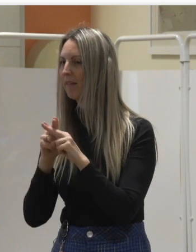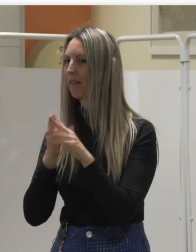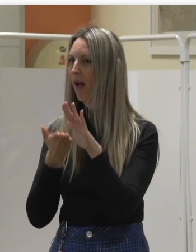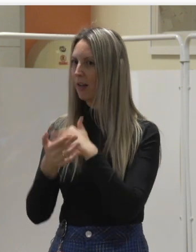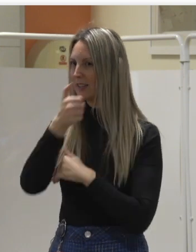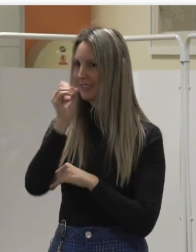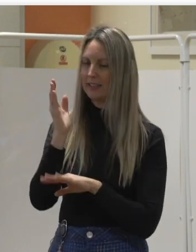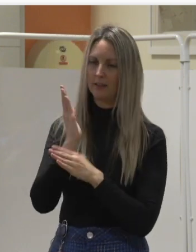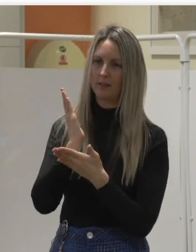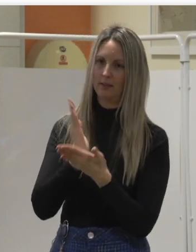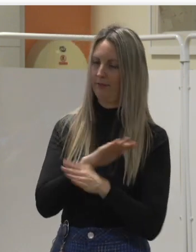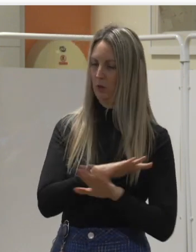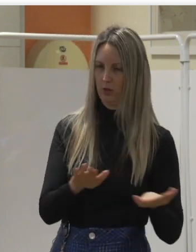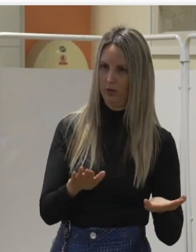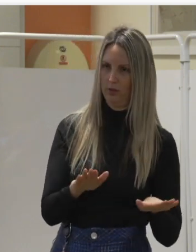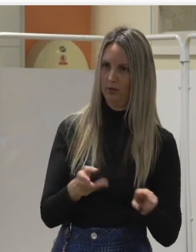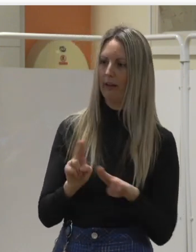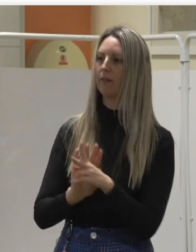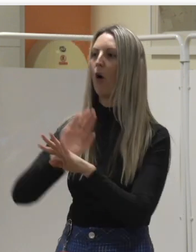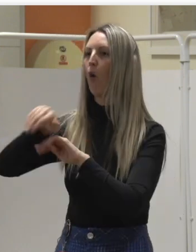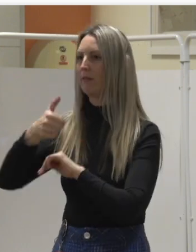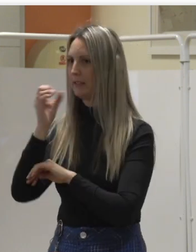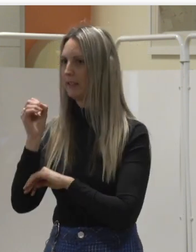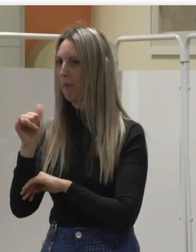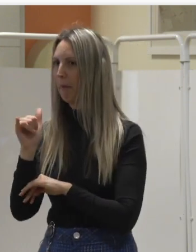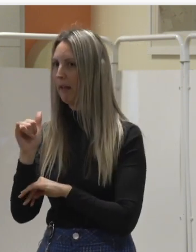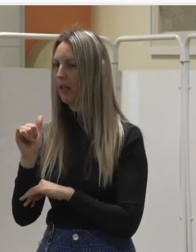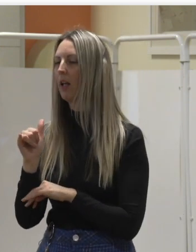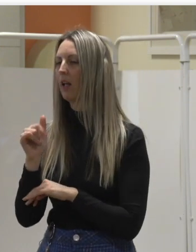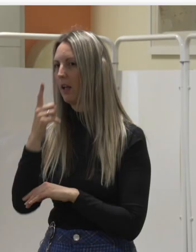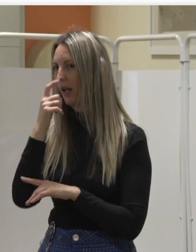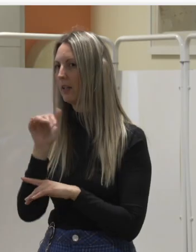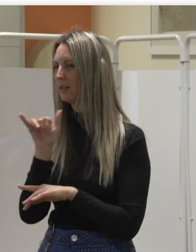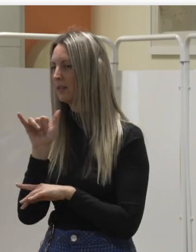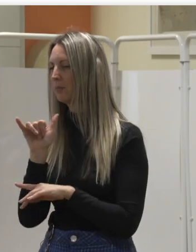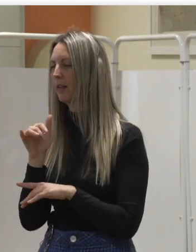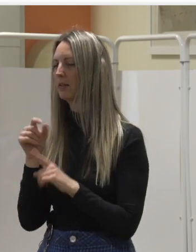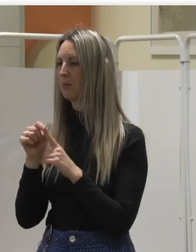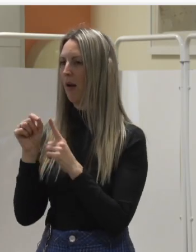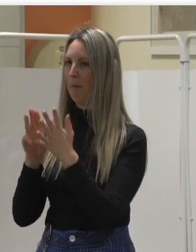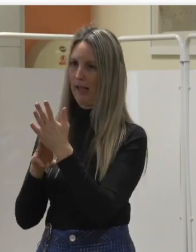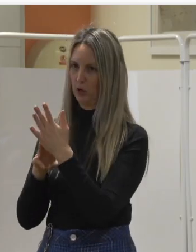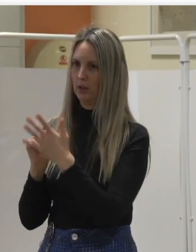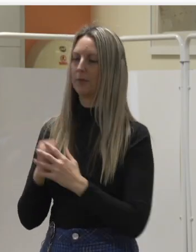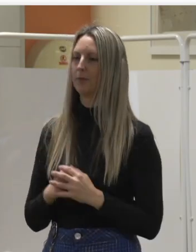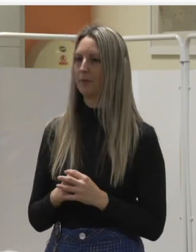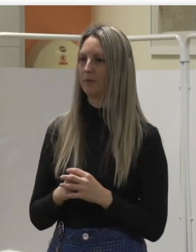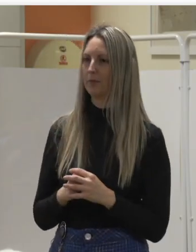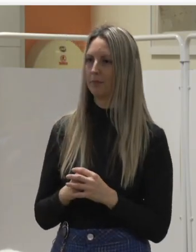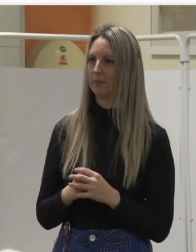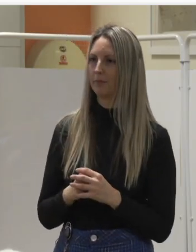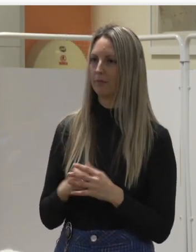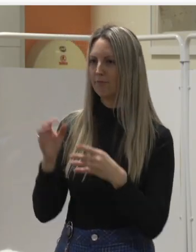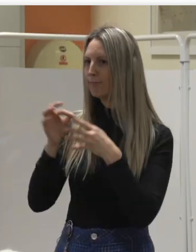the rule of thumb. And no rheumatologist would dare to make that diagnosis below the age of 50. What are the